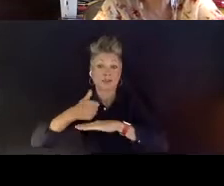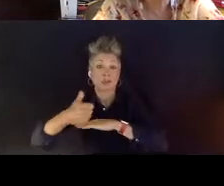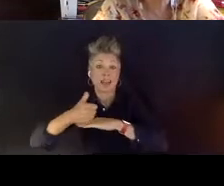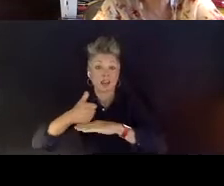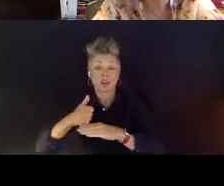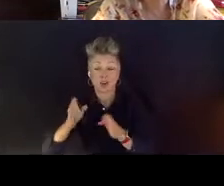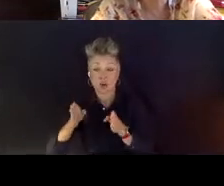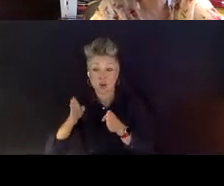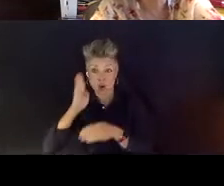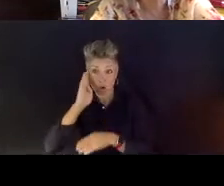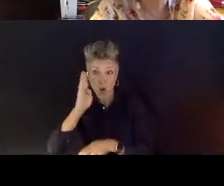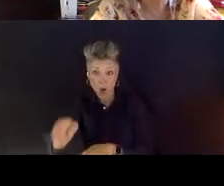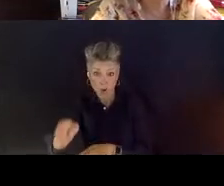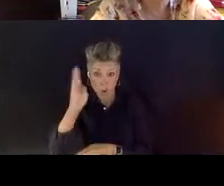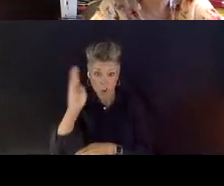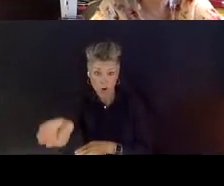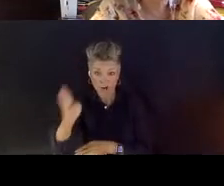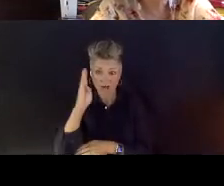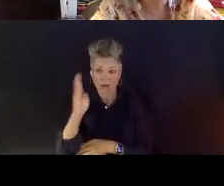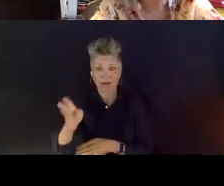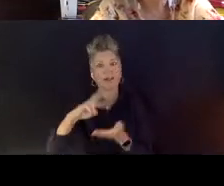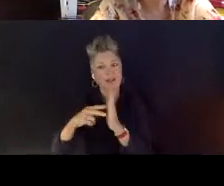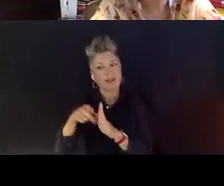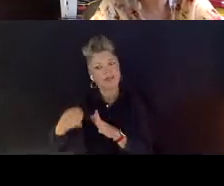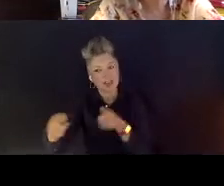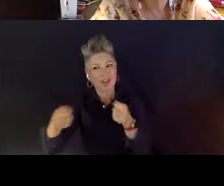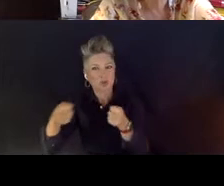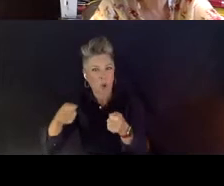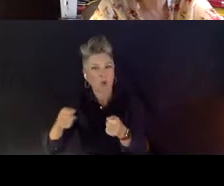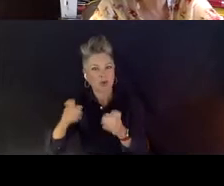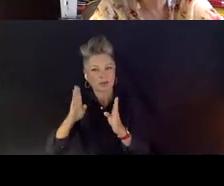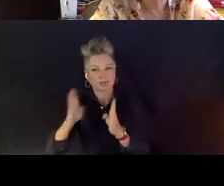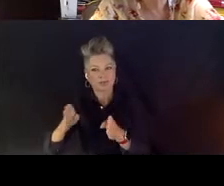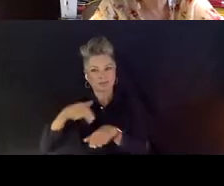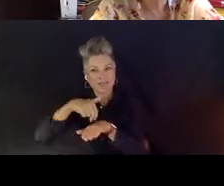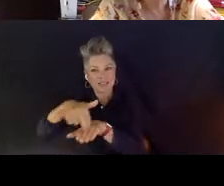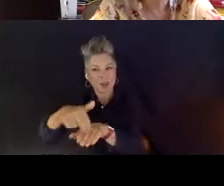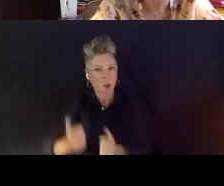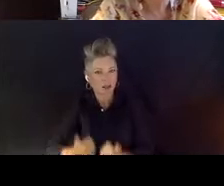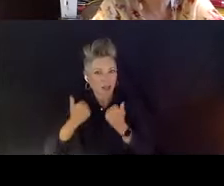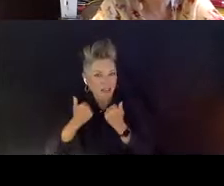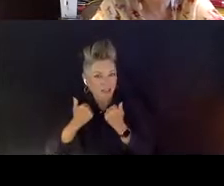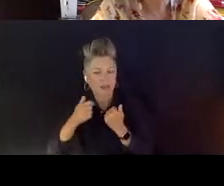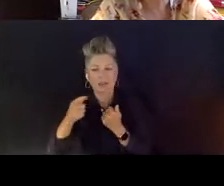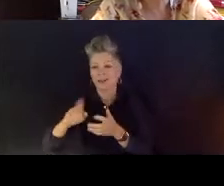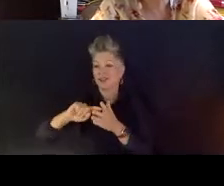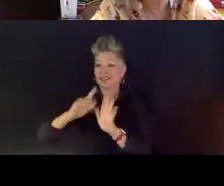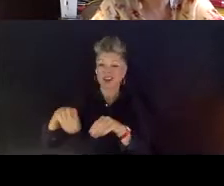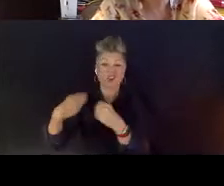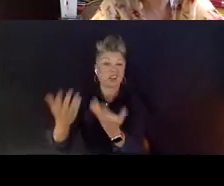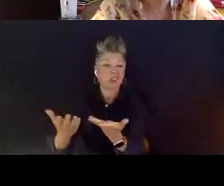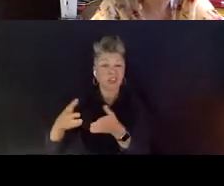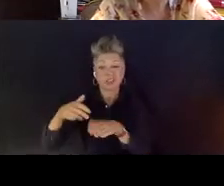themselves another reason to control sidewalk life. They started issuing sidewalk